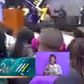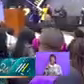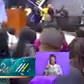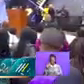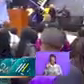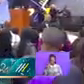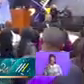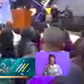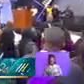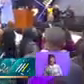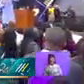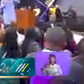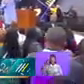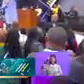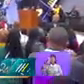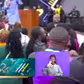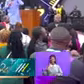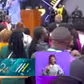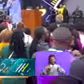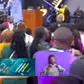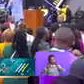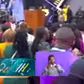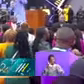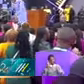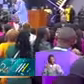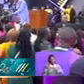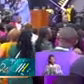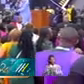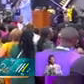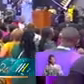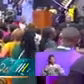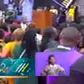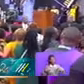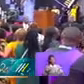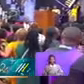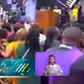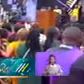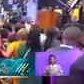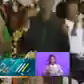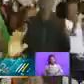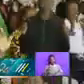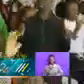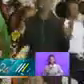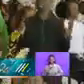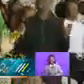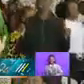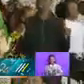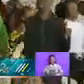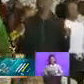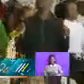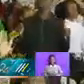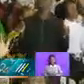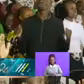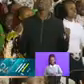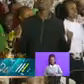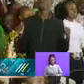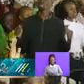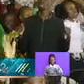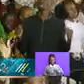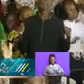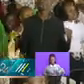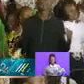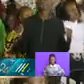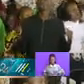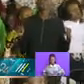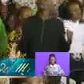assemble God is going to be raising fruitful people say the Lord is a ground of